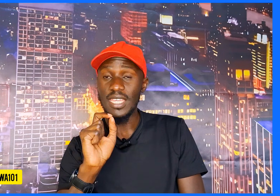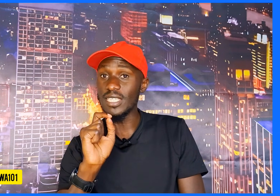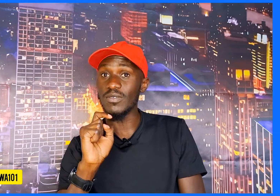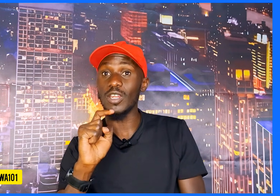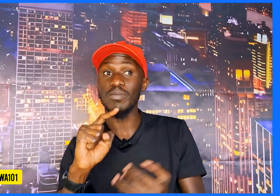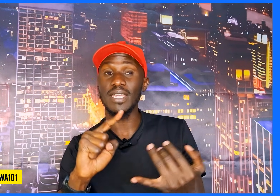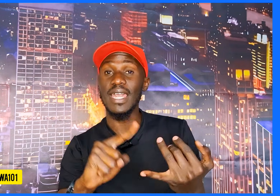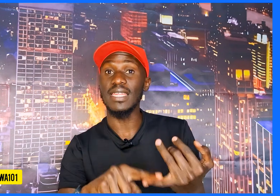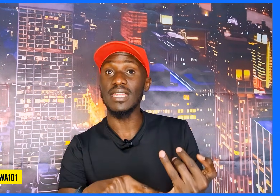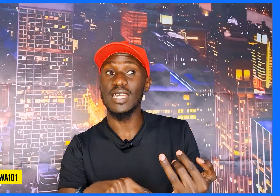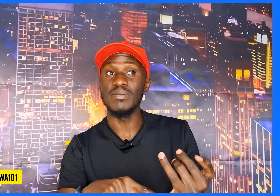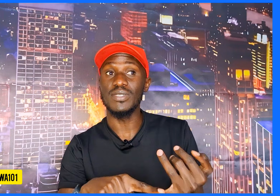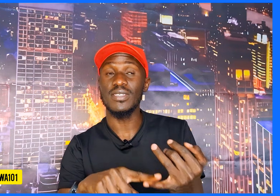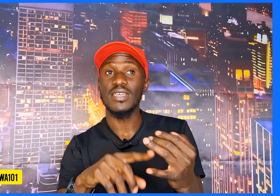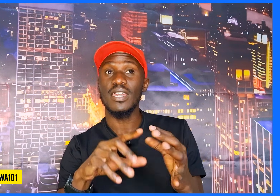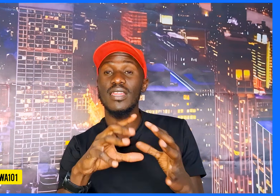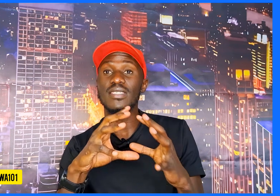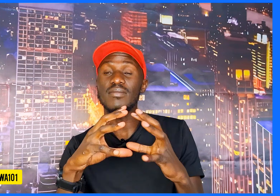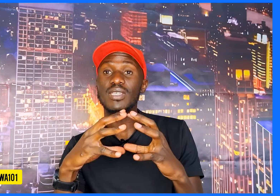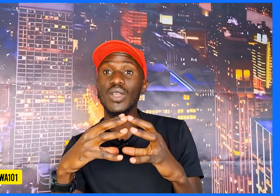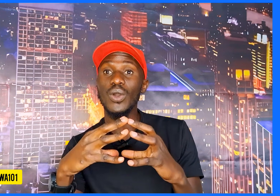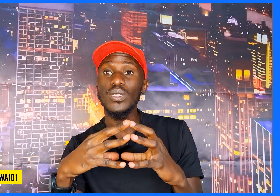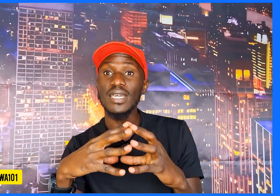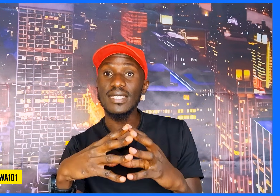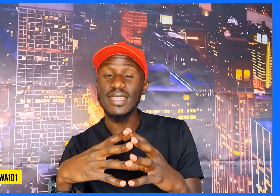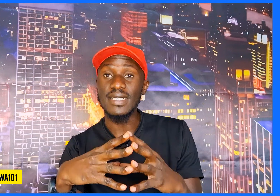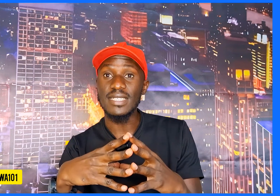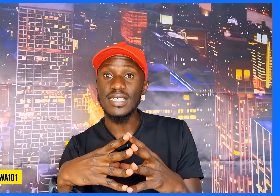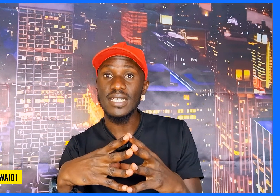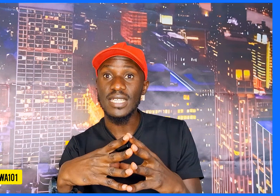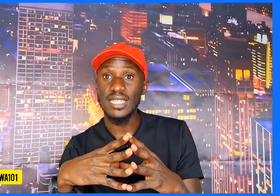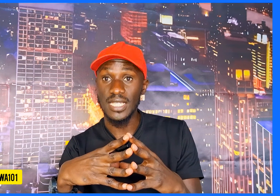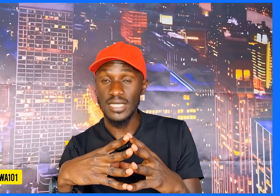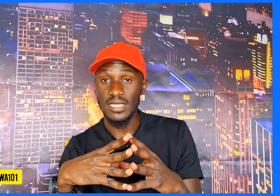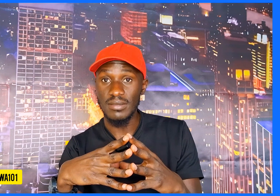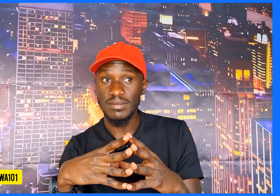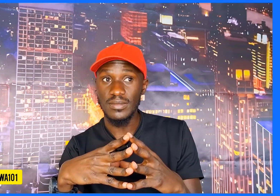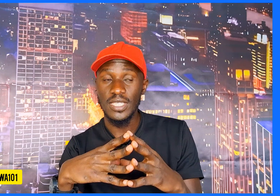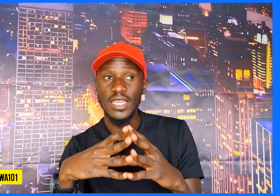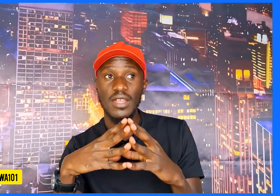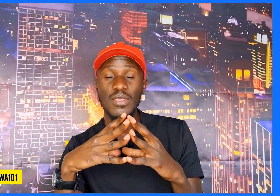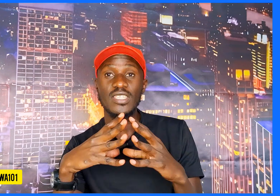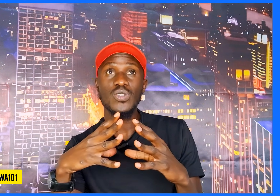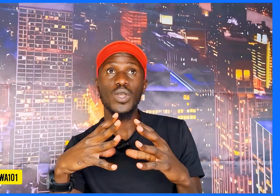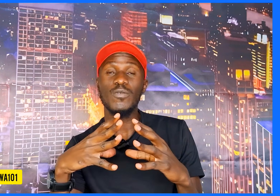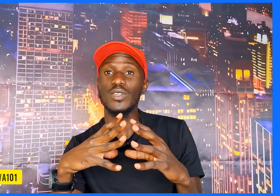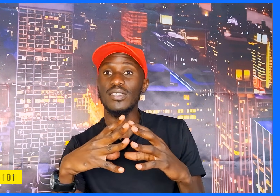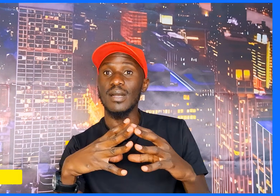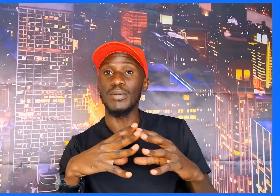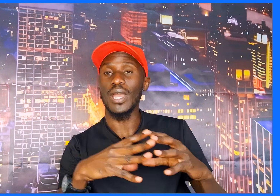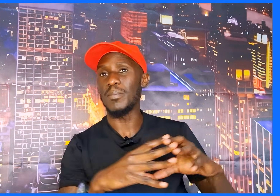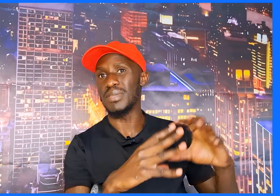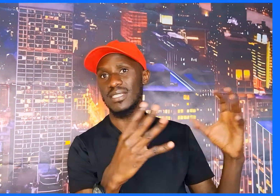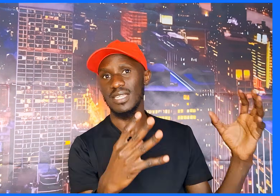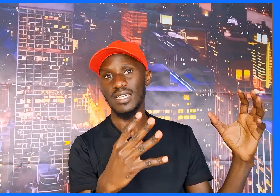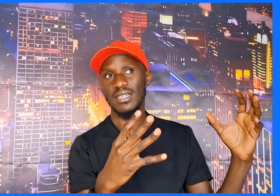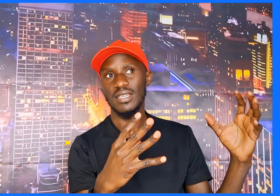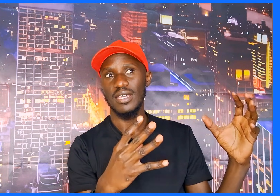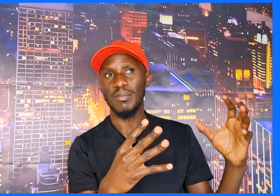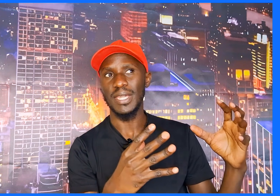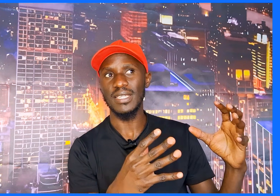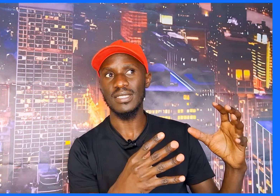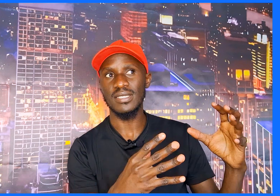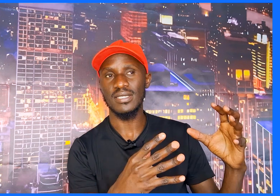line in developing LLMs, there's something called data renting. This is where, for example, a big